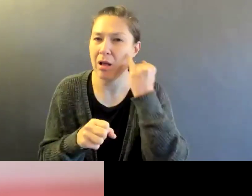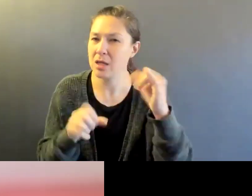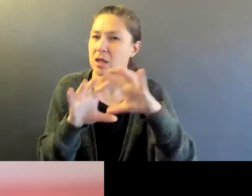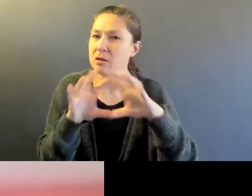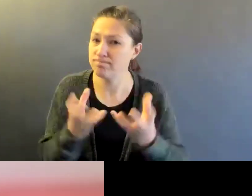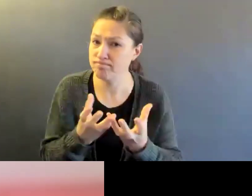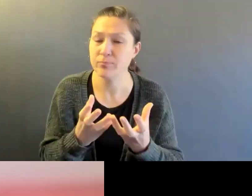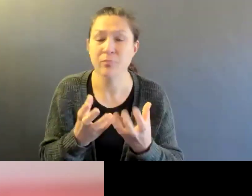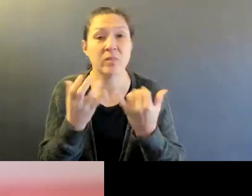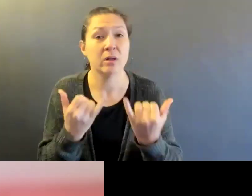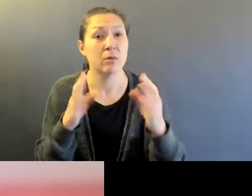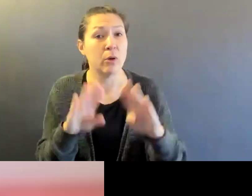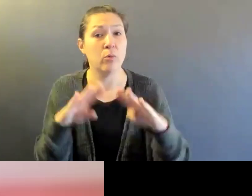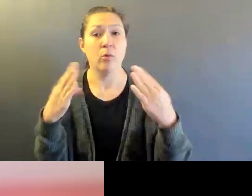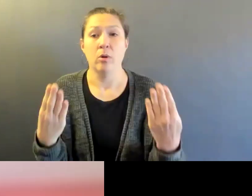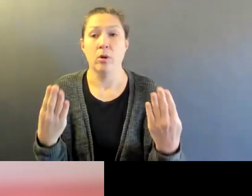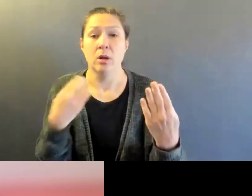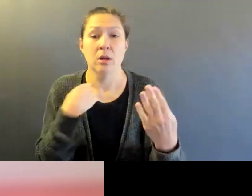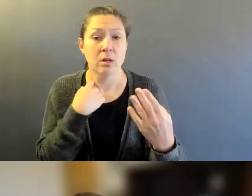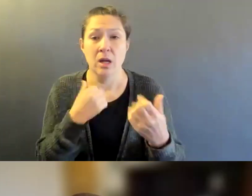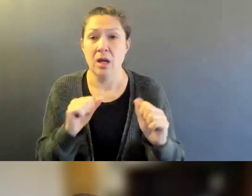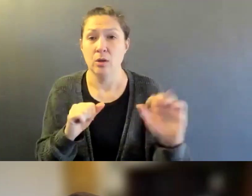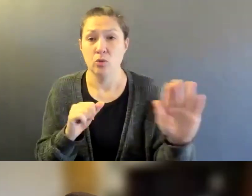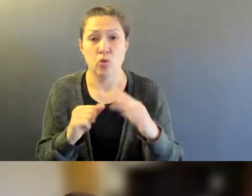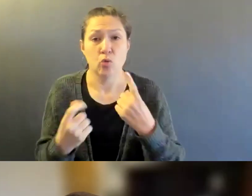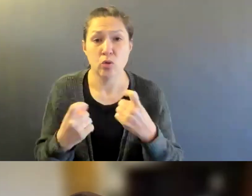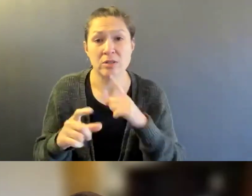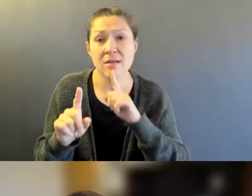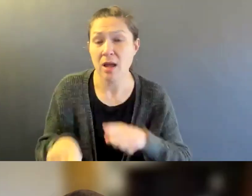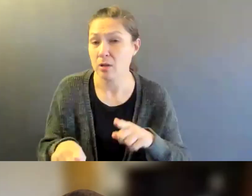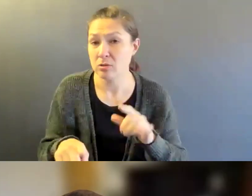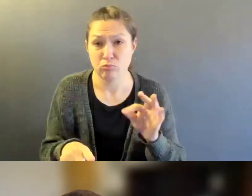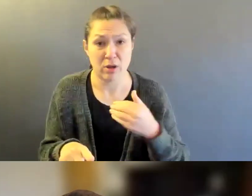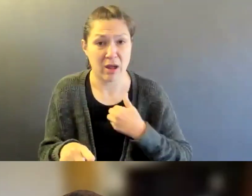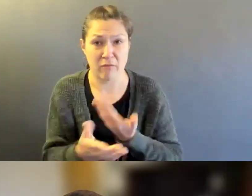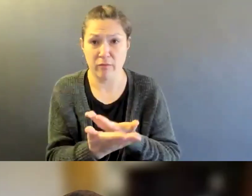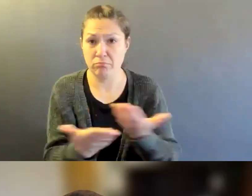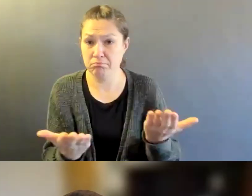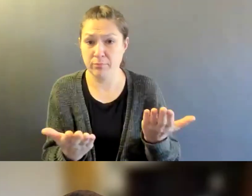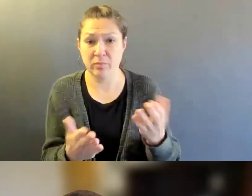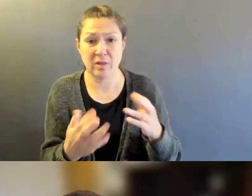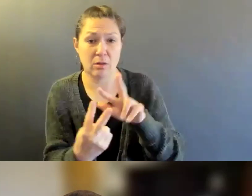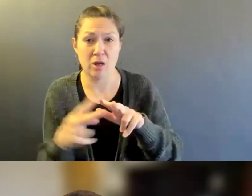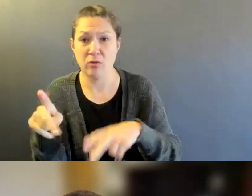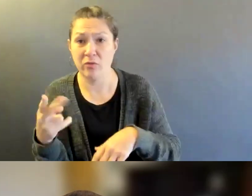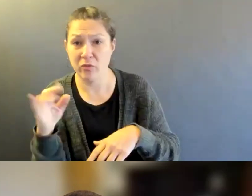open it up for Q&A if people have questions for Philip or Lee.